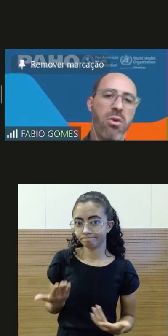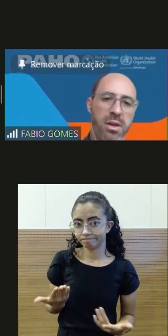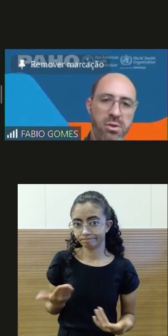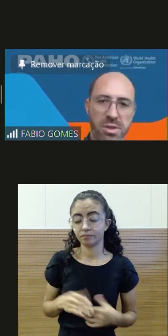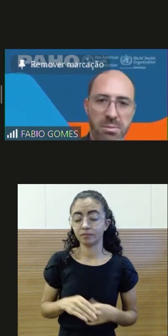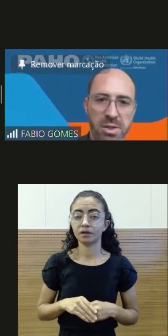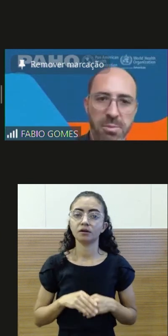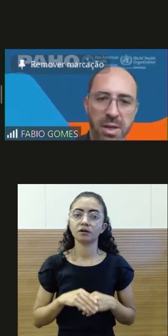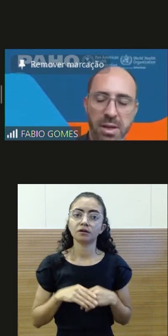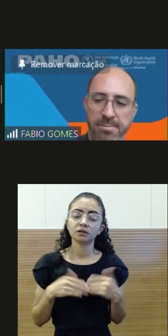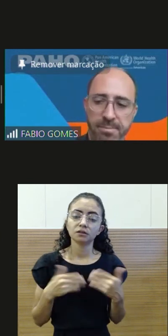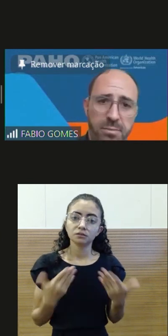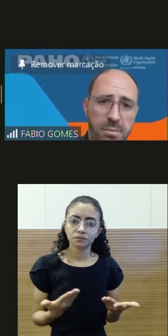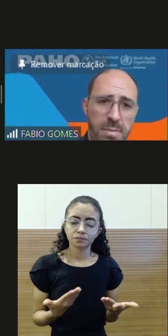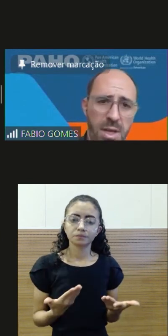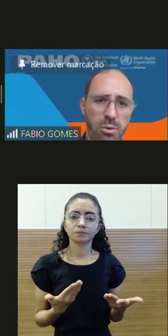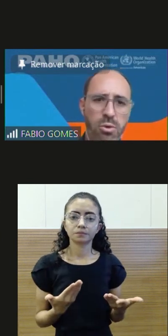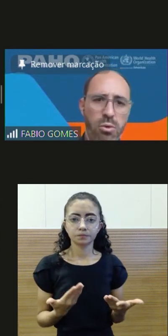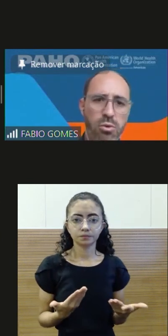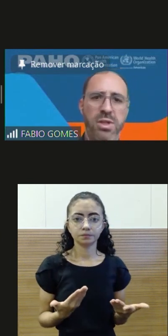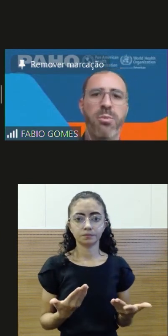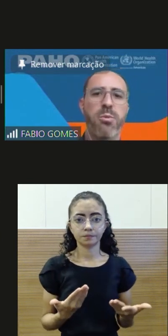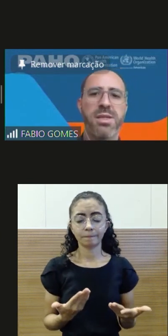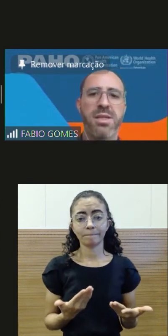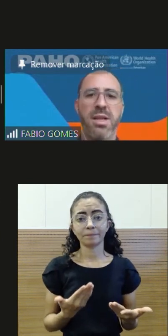this construction happens